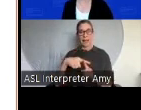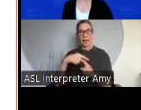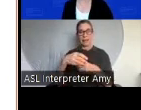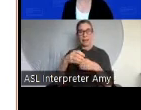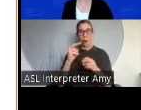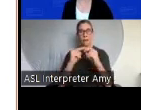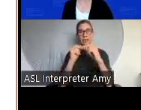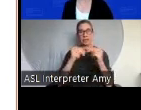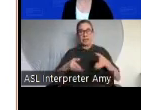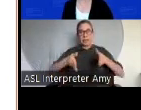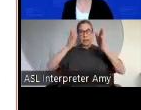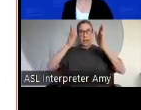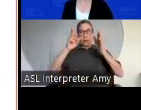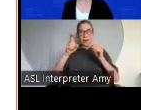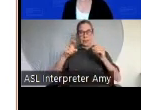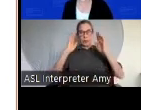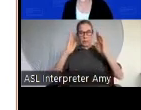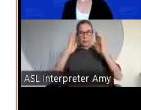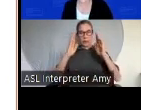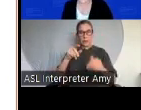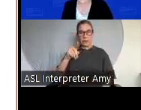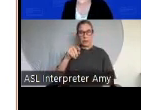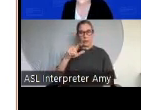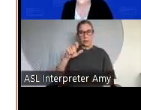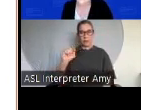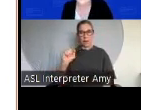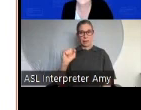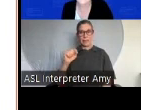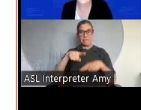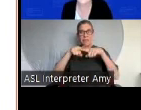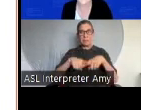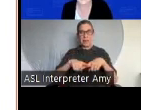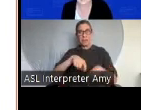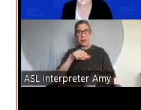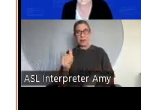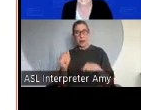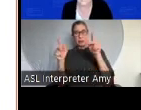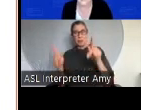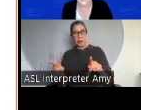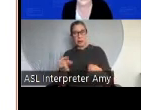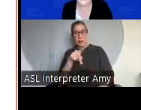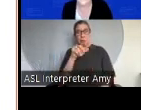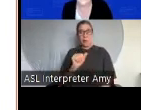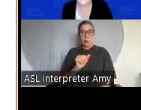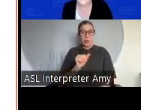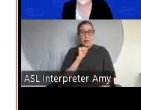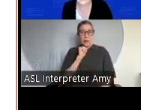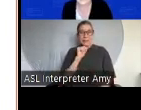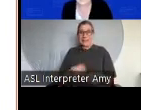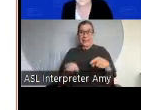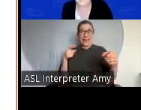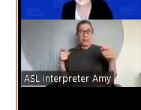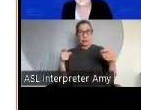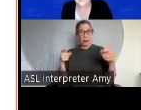addressed. The pilot depends upon another party that the Port Authority doesn't have any control over